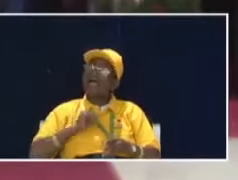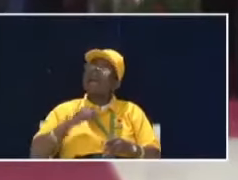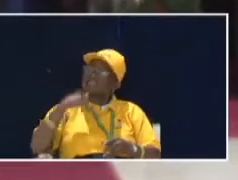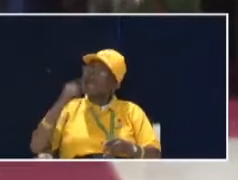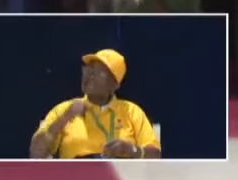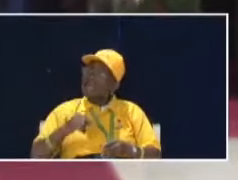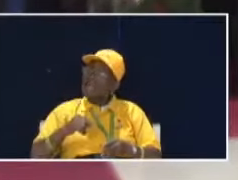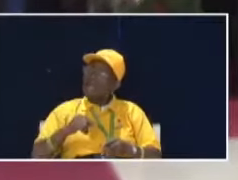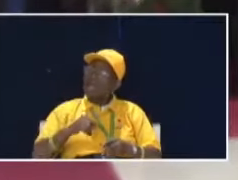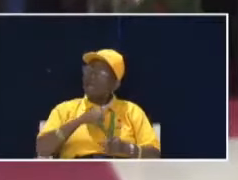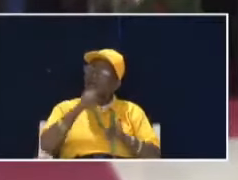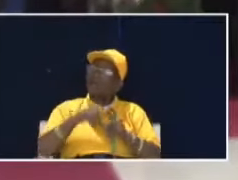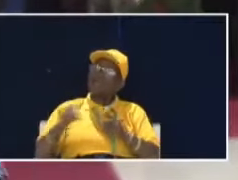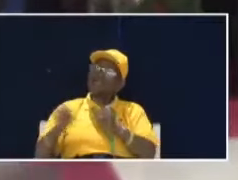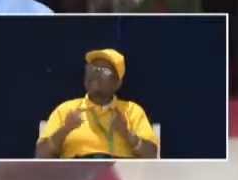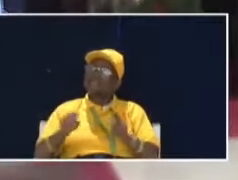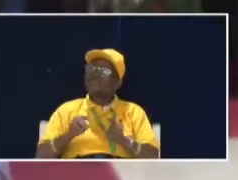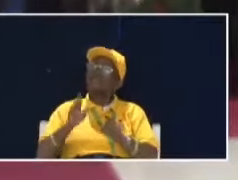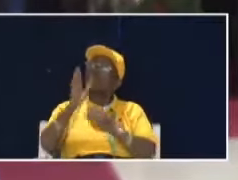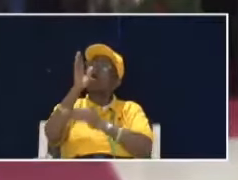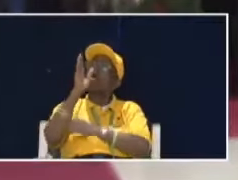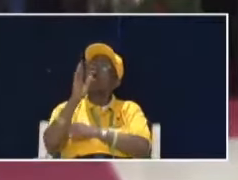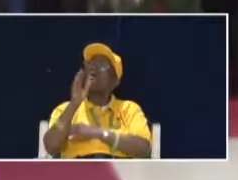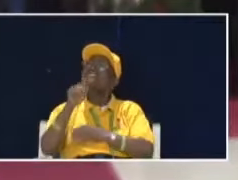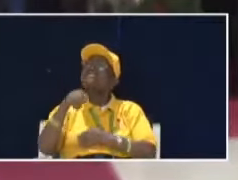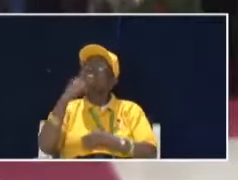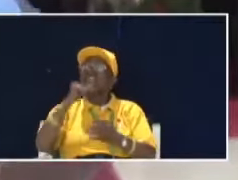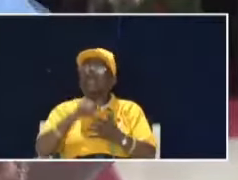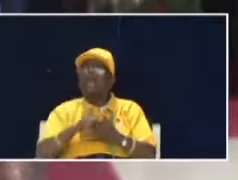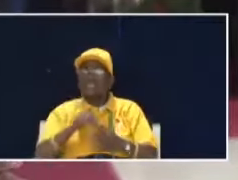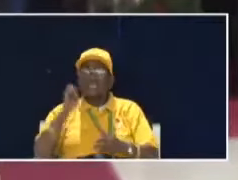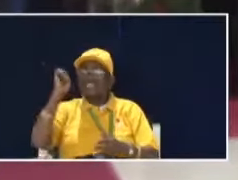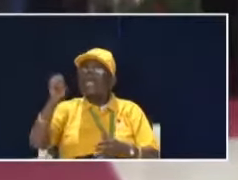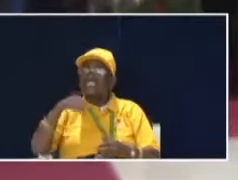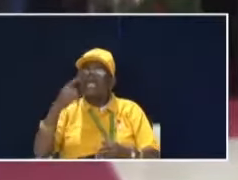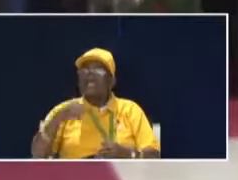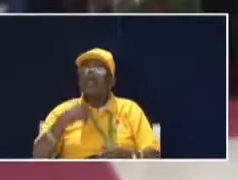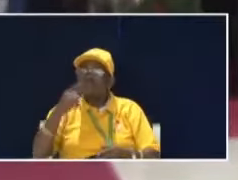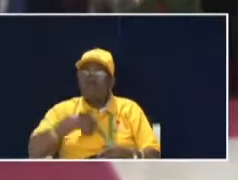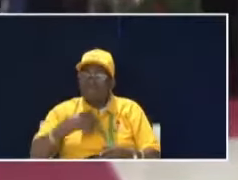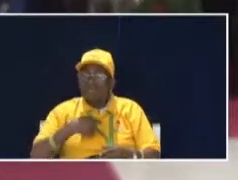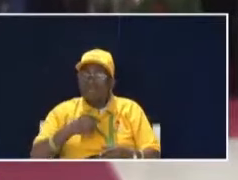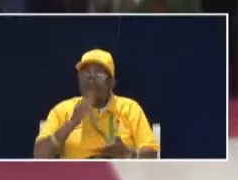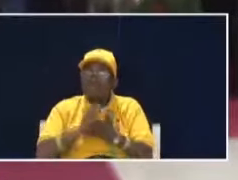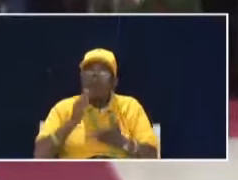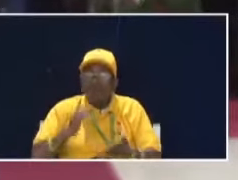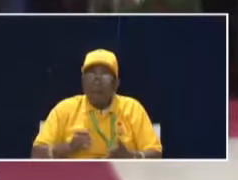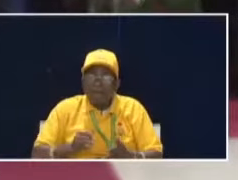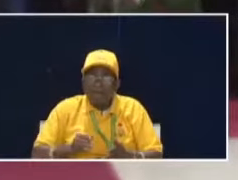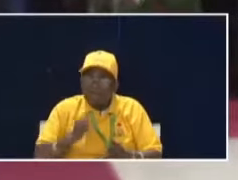He said to me, shh, God is speaking. I said, I'm not hearing anything.